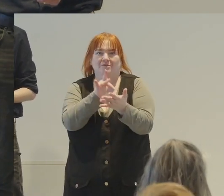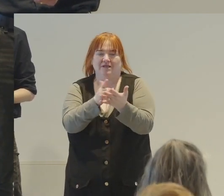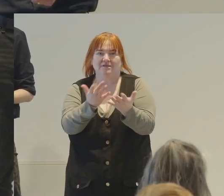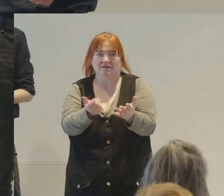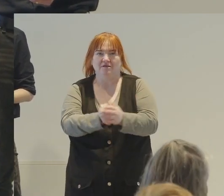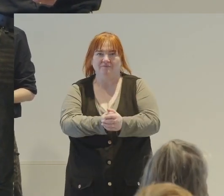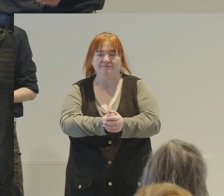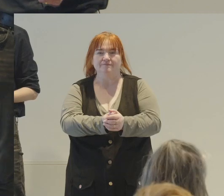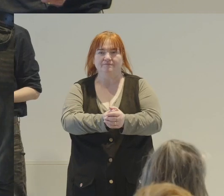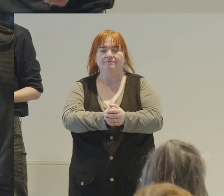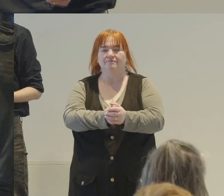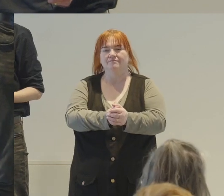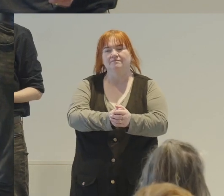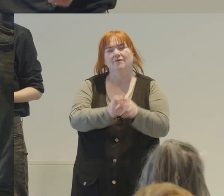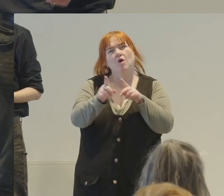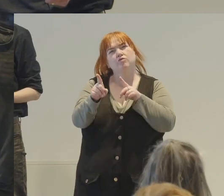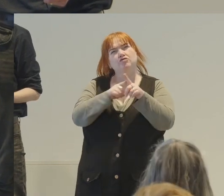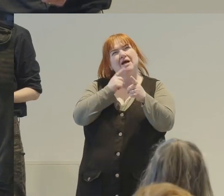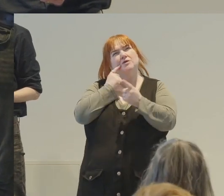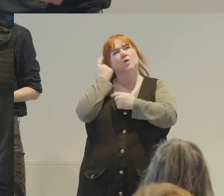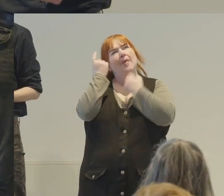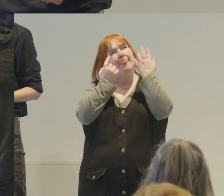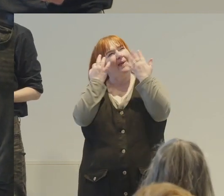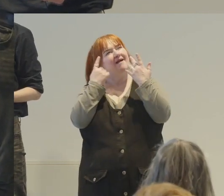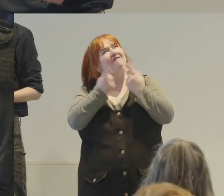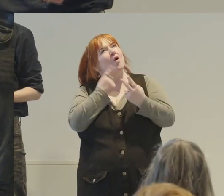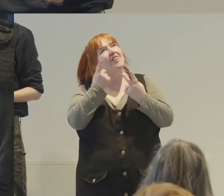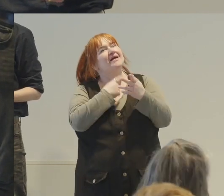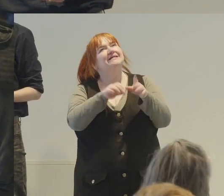I'm thinking through conversations with our auditors.